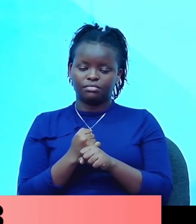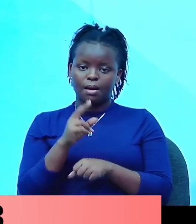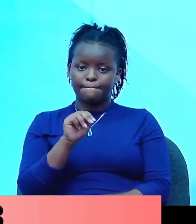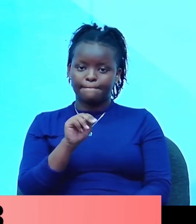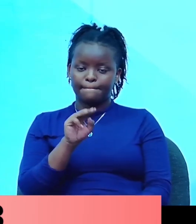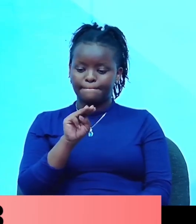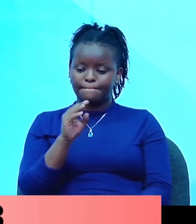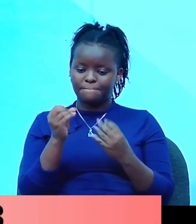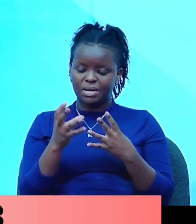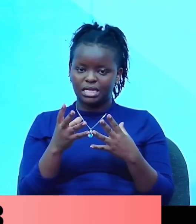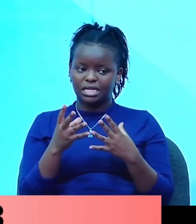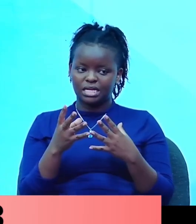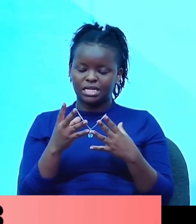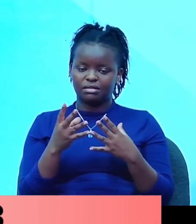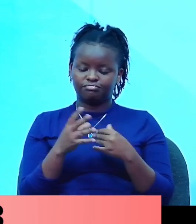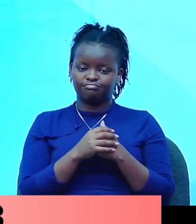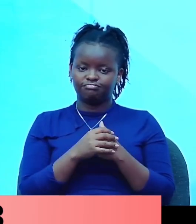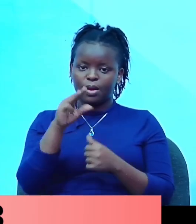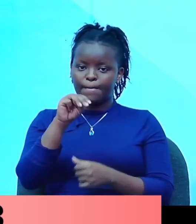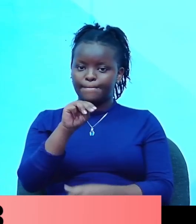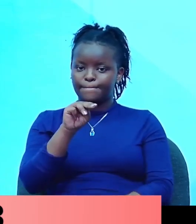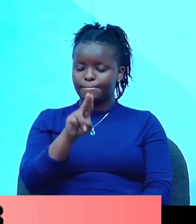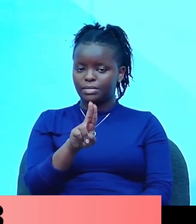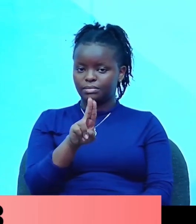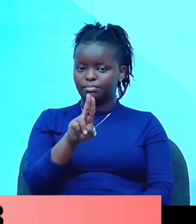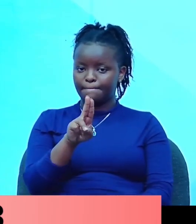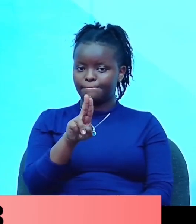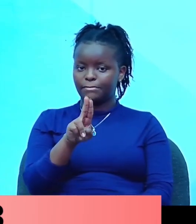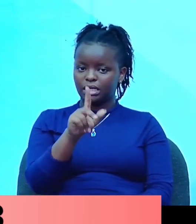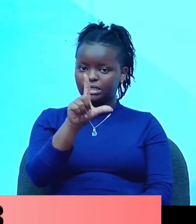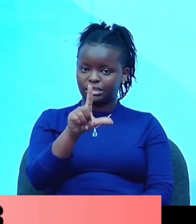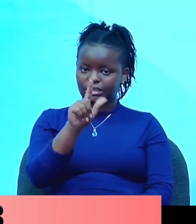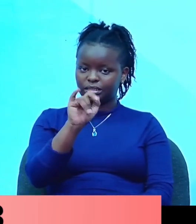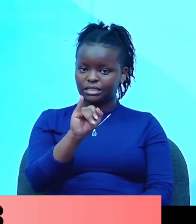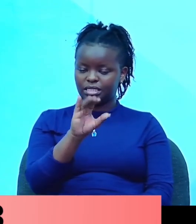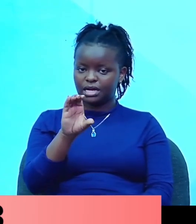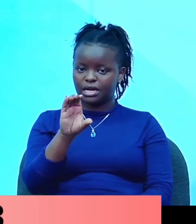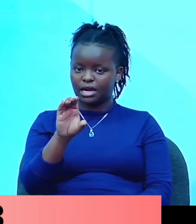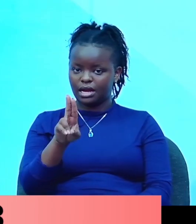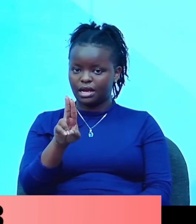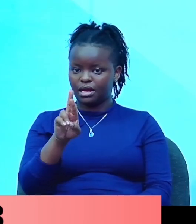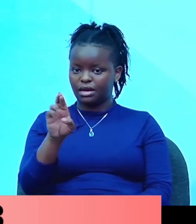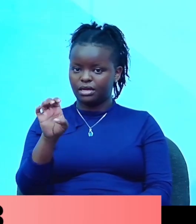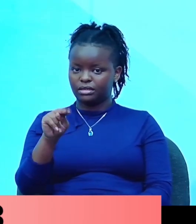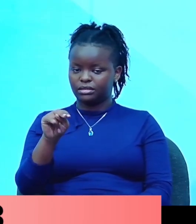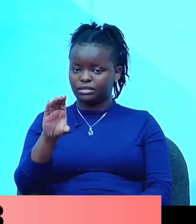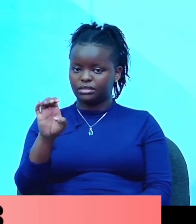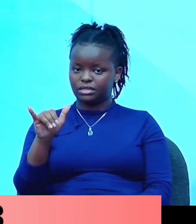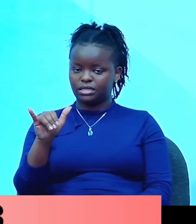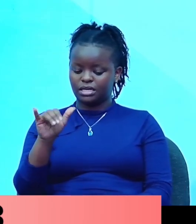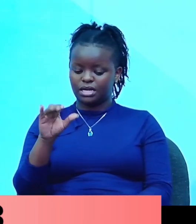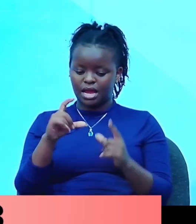KCB multi-currency card. Now this card has 18 different currencies. When najua utajipata umeenda Uganda, umeenda wapi